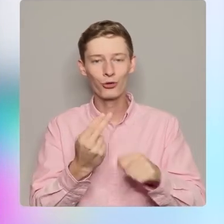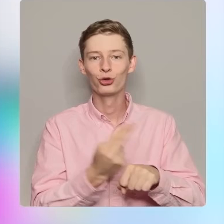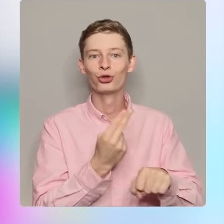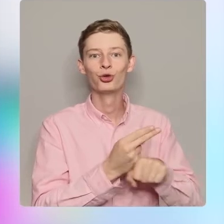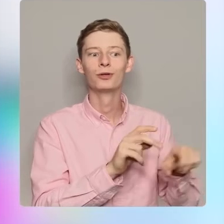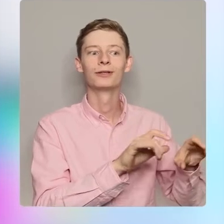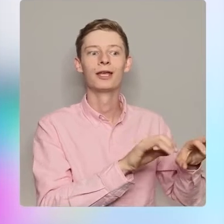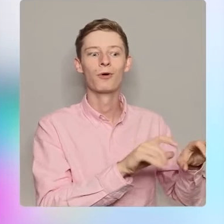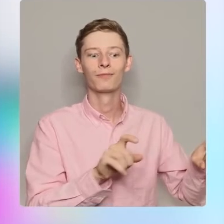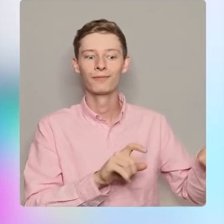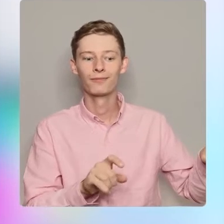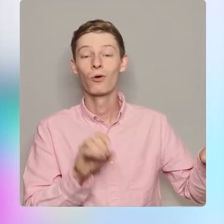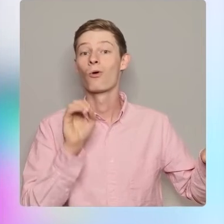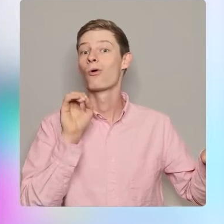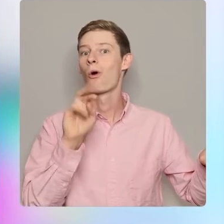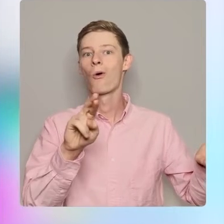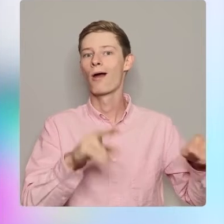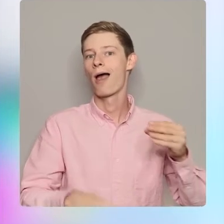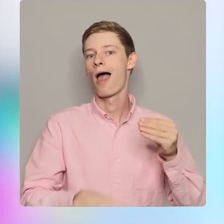Pro, and Rift S.